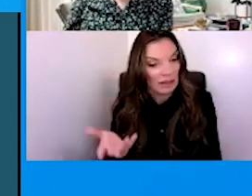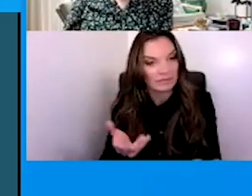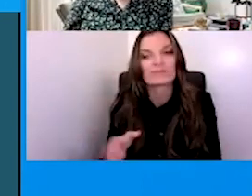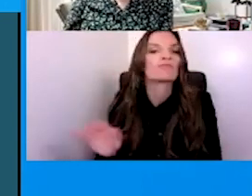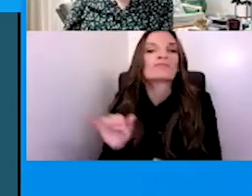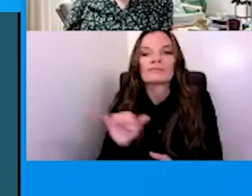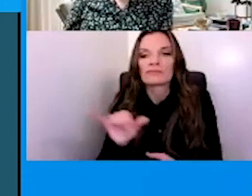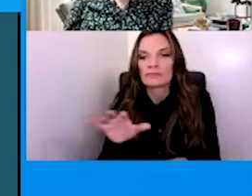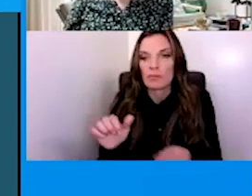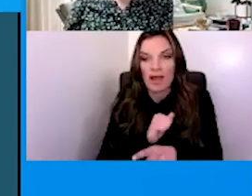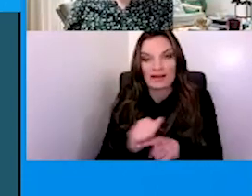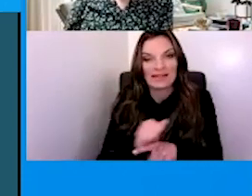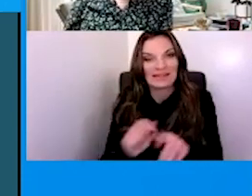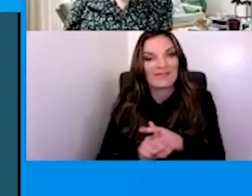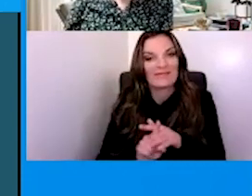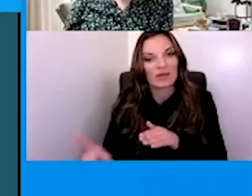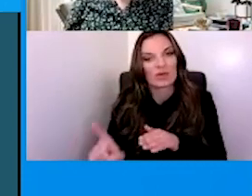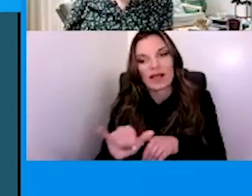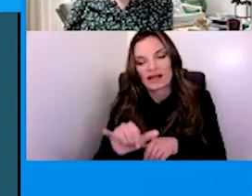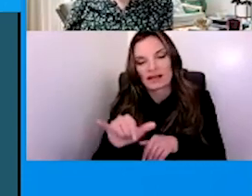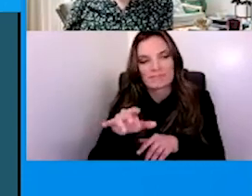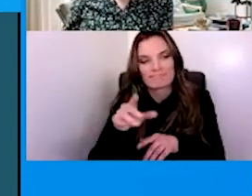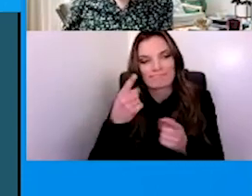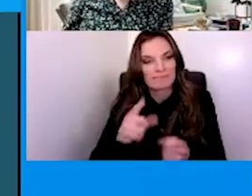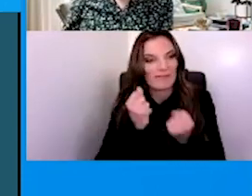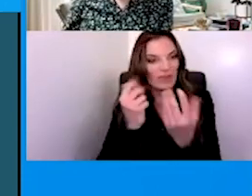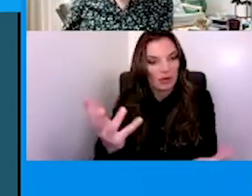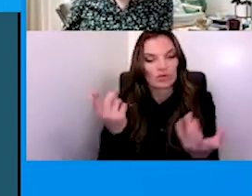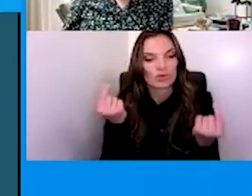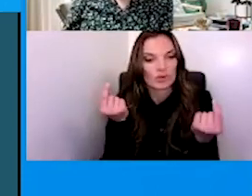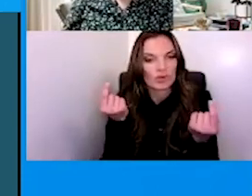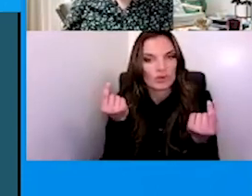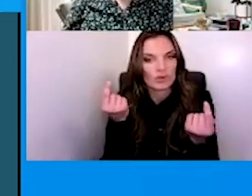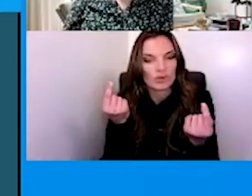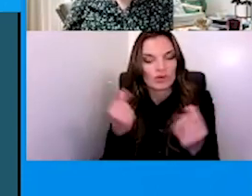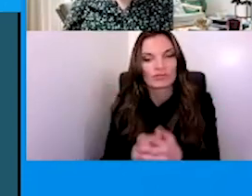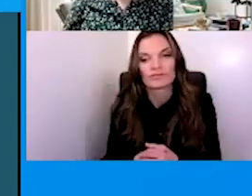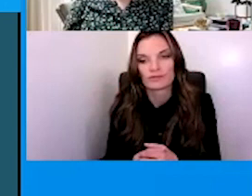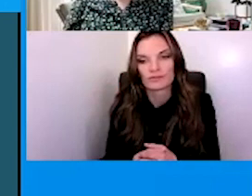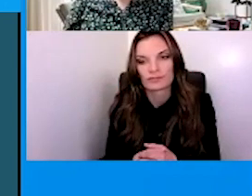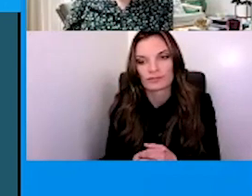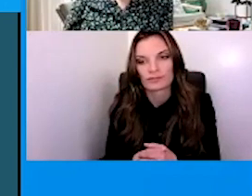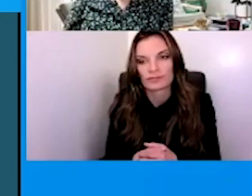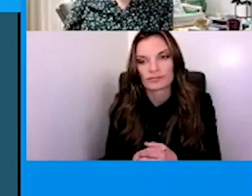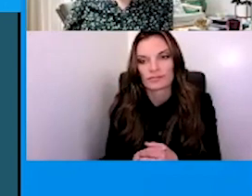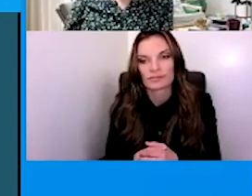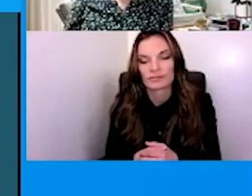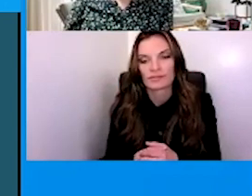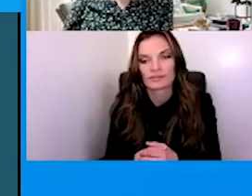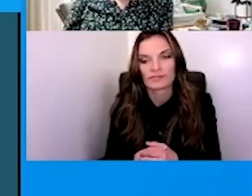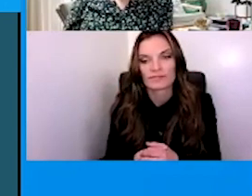practicing evacuations like fire drills with family members. And thinking about parents with disabilities, if you haven't